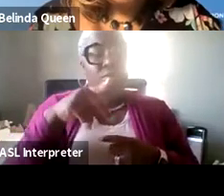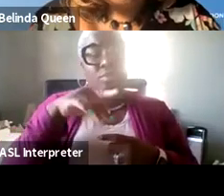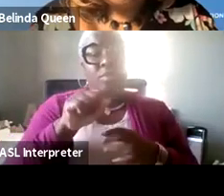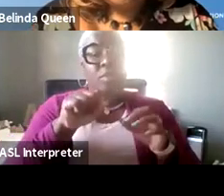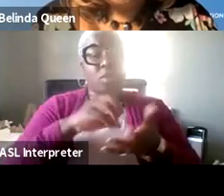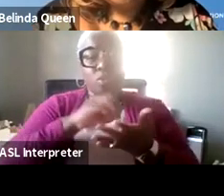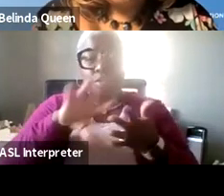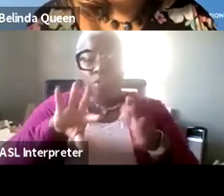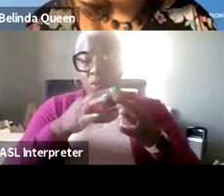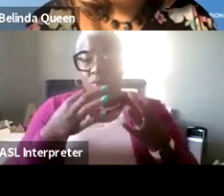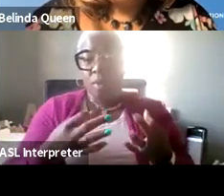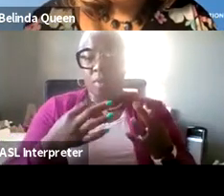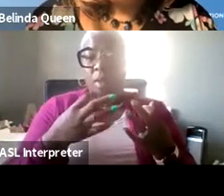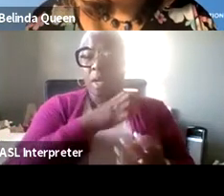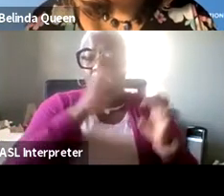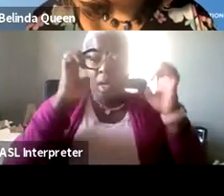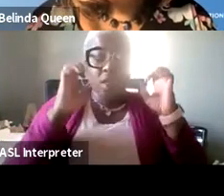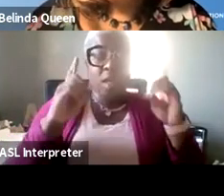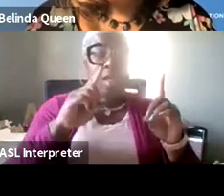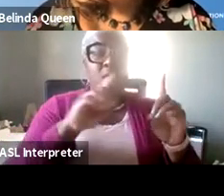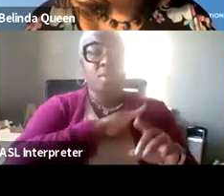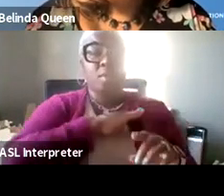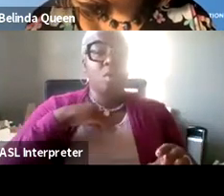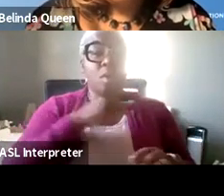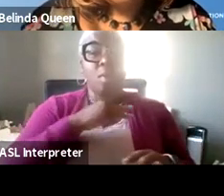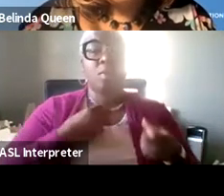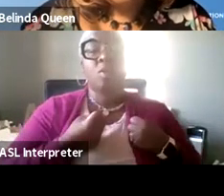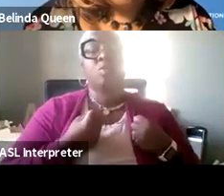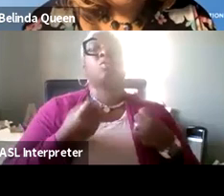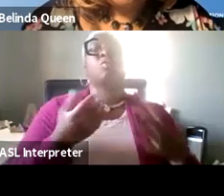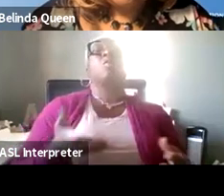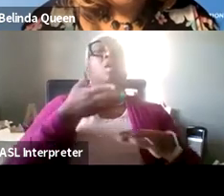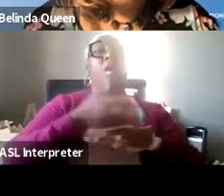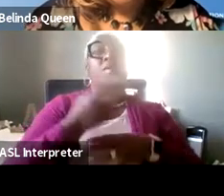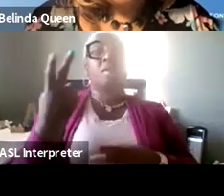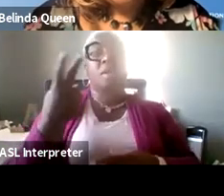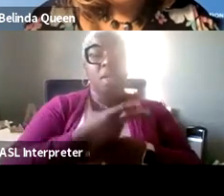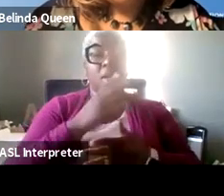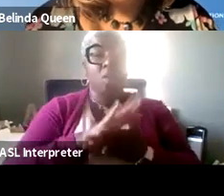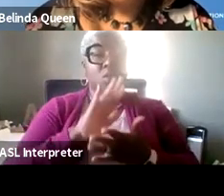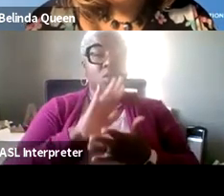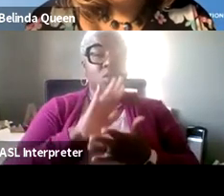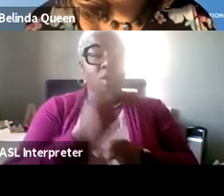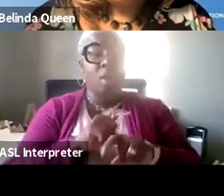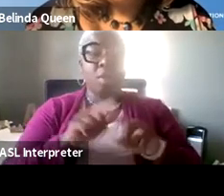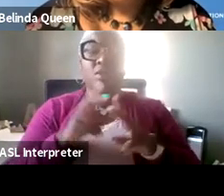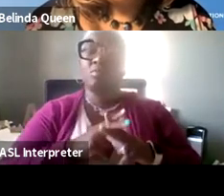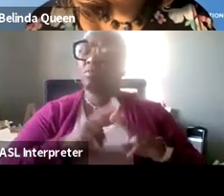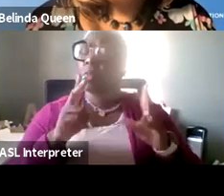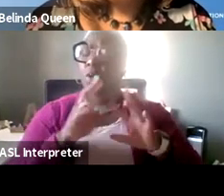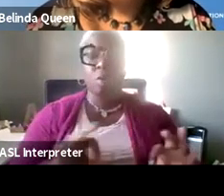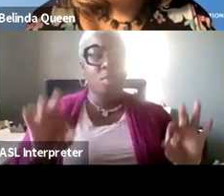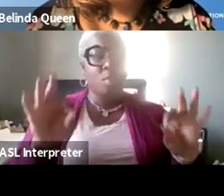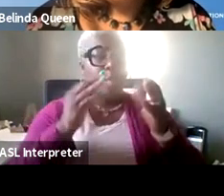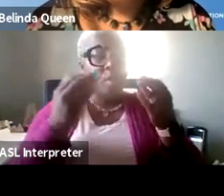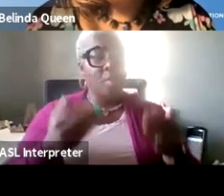families, educators, staff, and board members are exhausted right now after the second day of this school year, but it's very important to me and